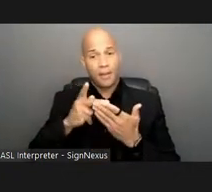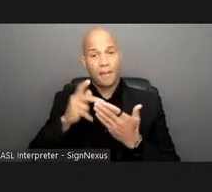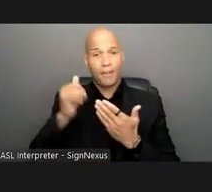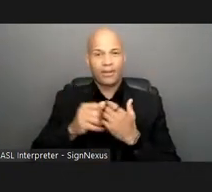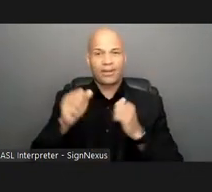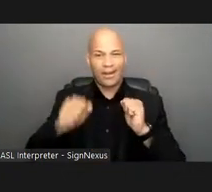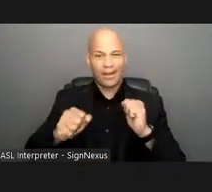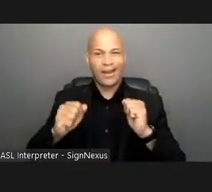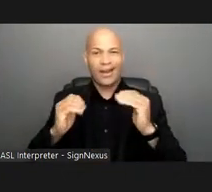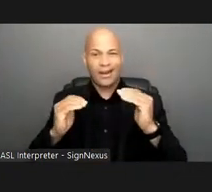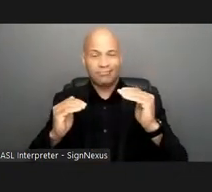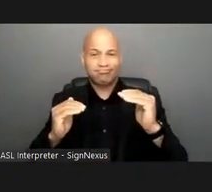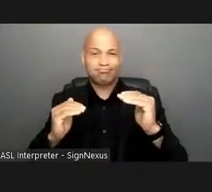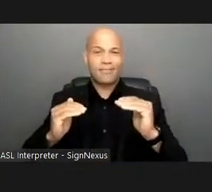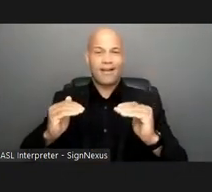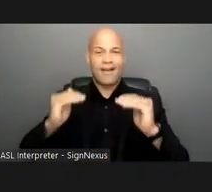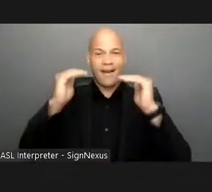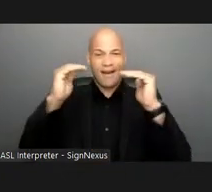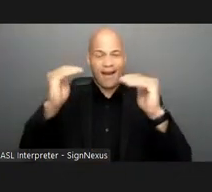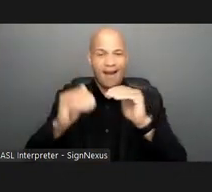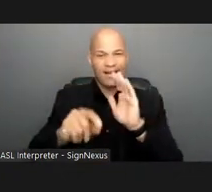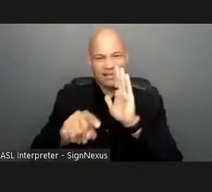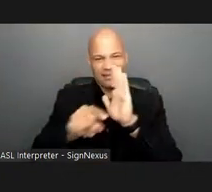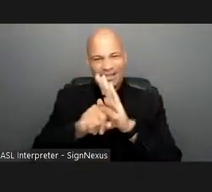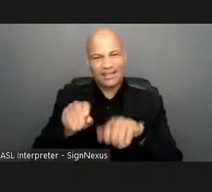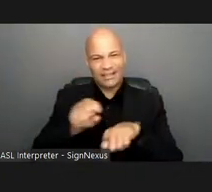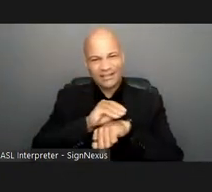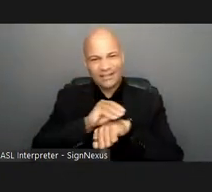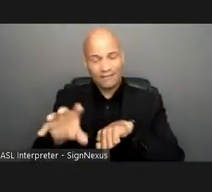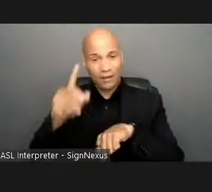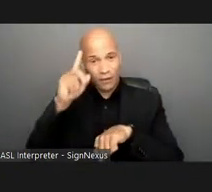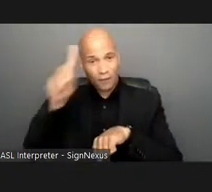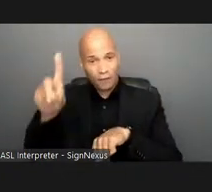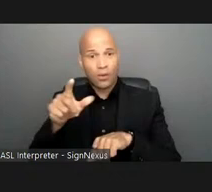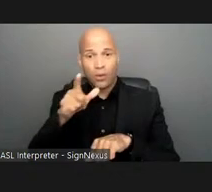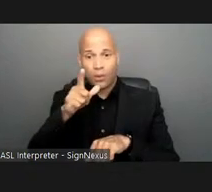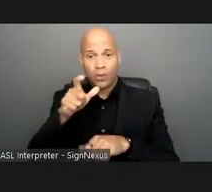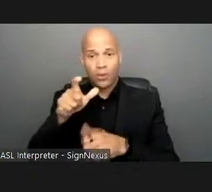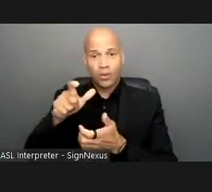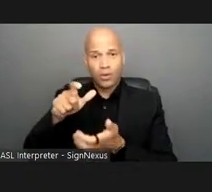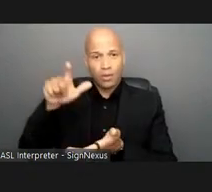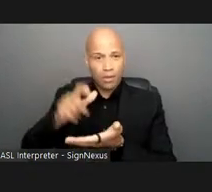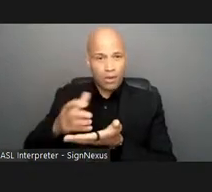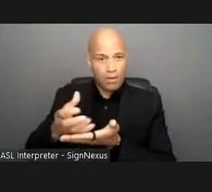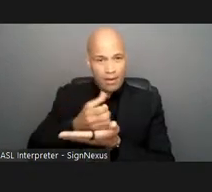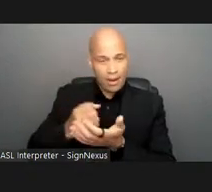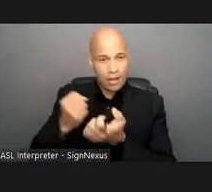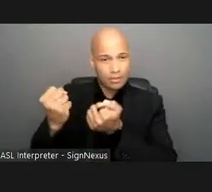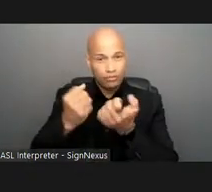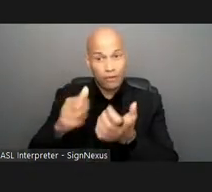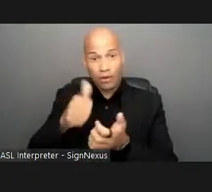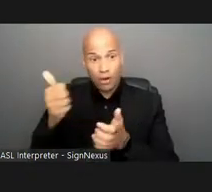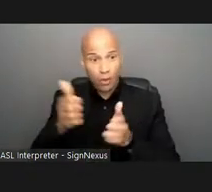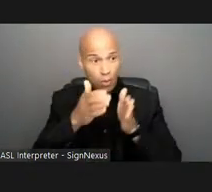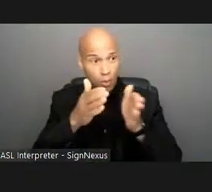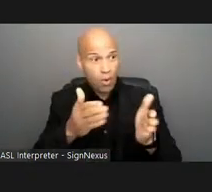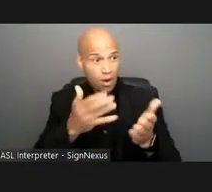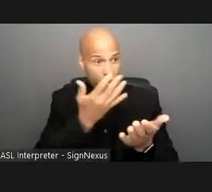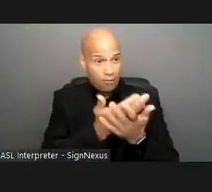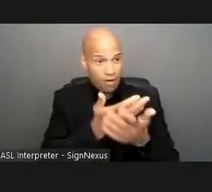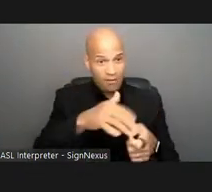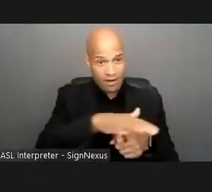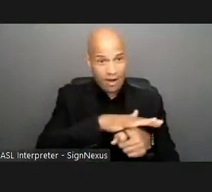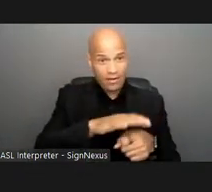disproportionately high and adverse effects on low-income drivers who do not have an alternative transportation mode for reaching the Manhattan Central business